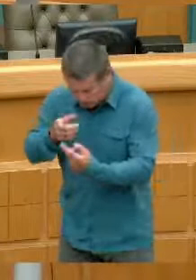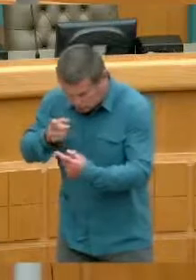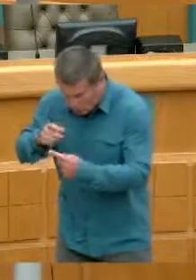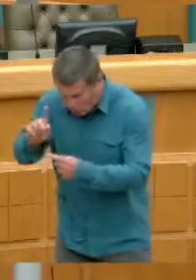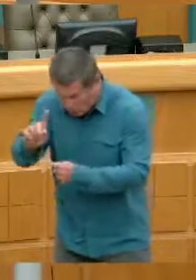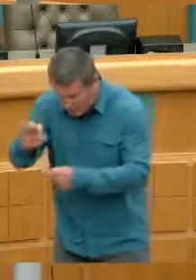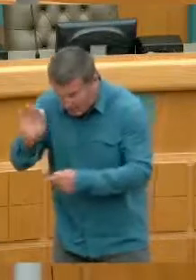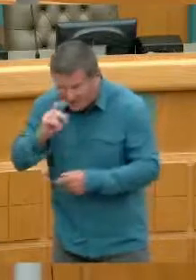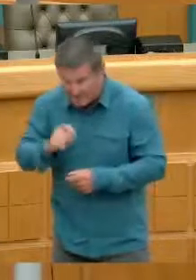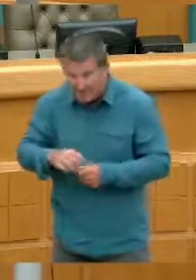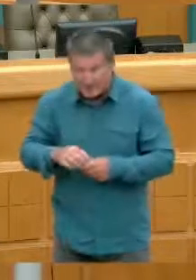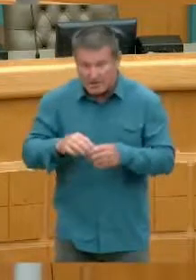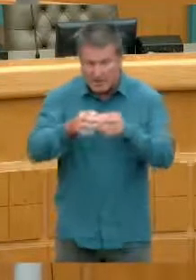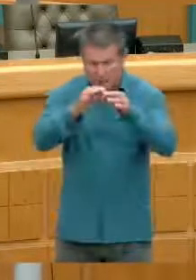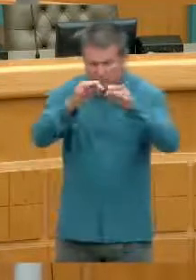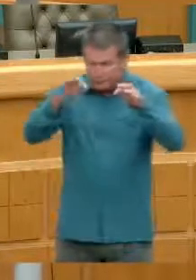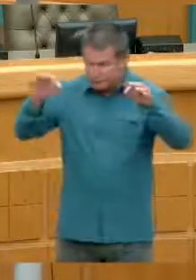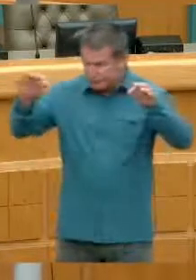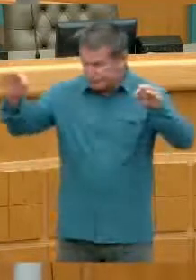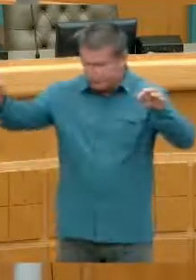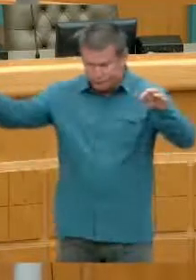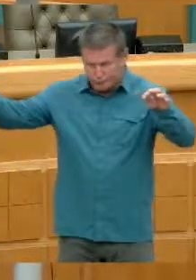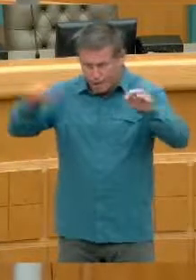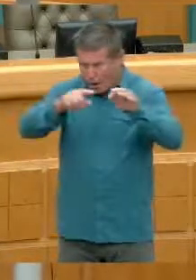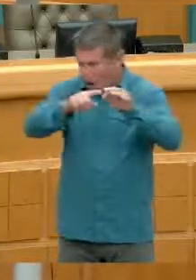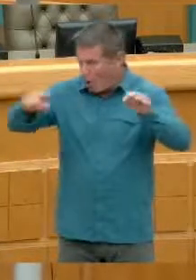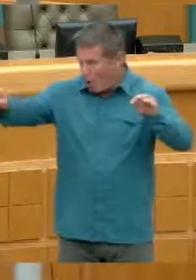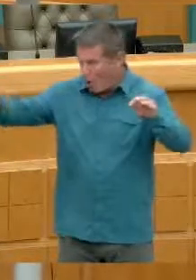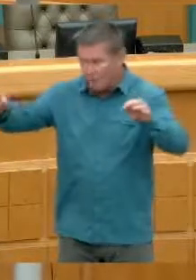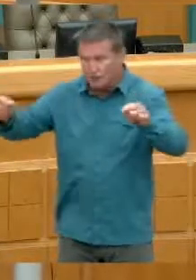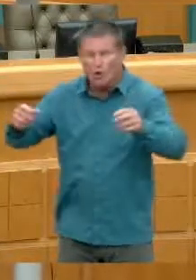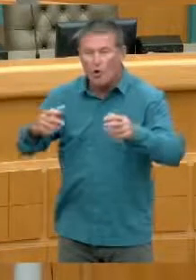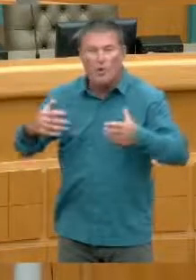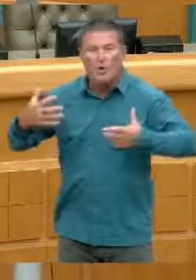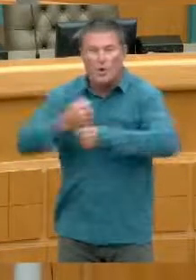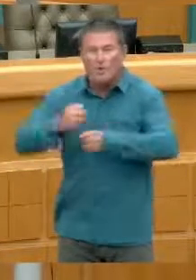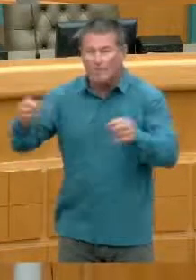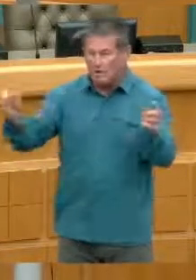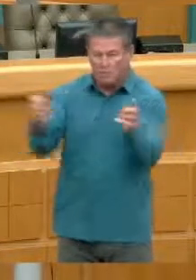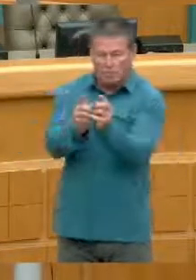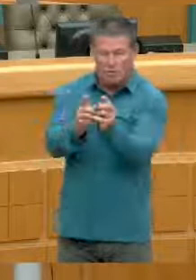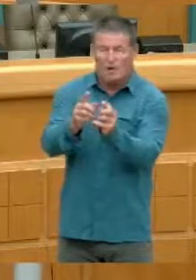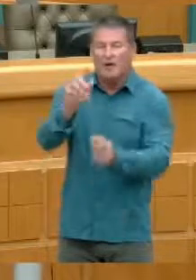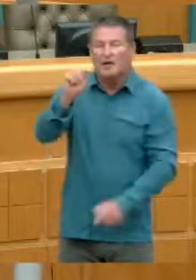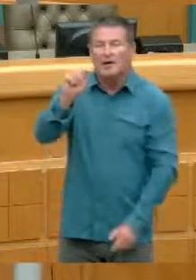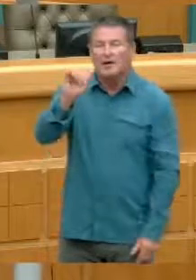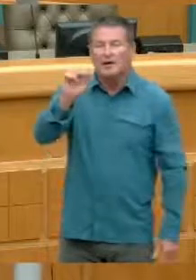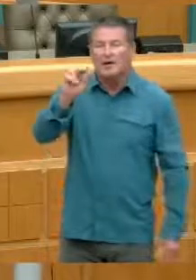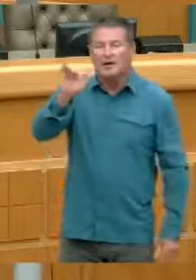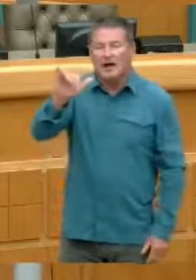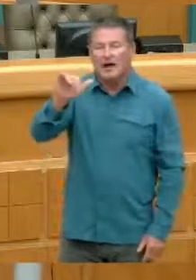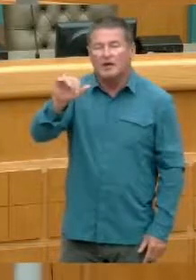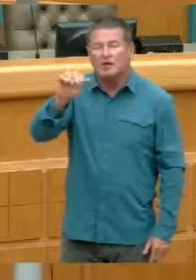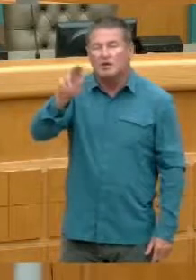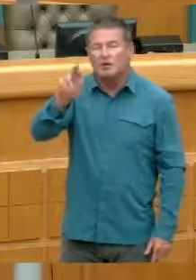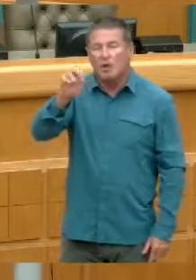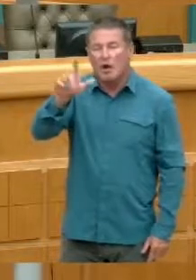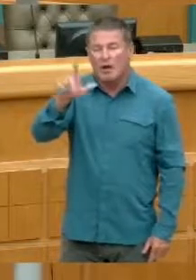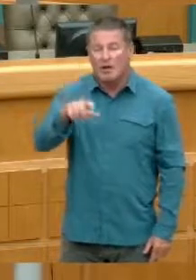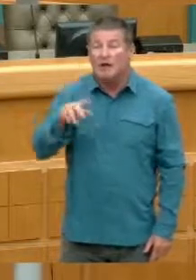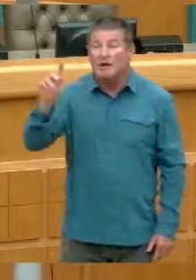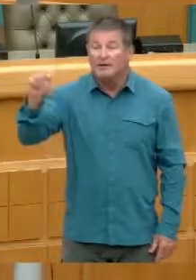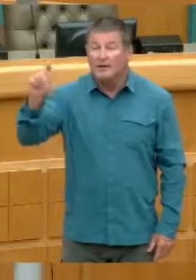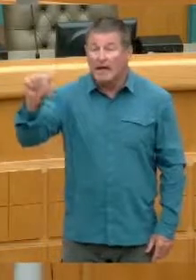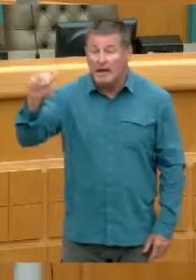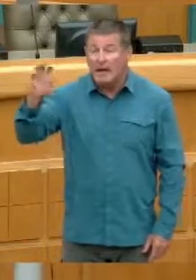it at the university. So we shortened it down to tinyurl.com. TAMU-CC COVID. So hopefully that's a